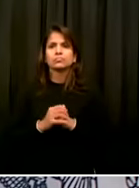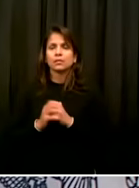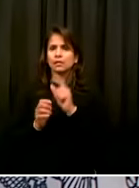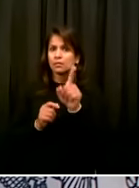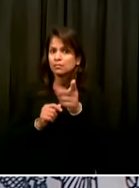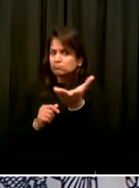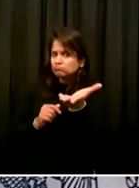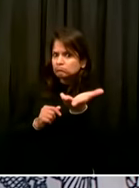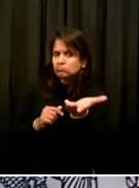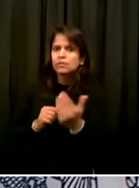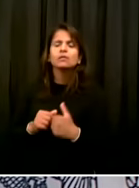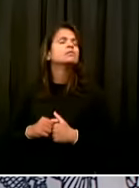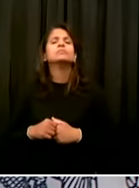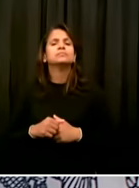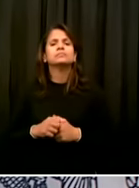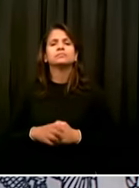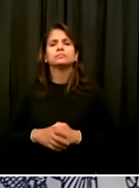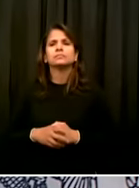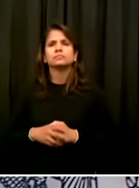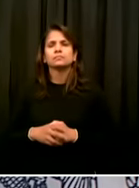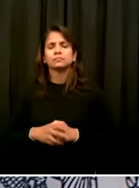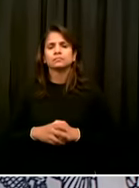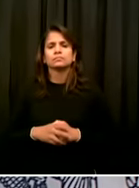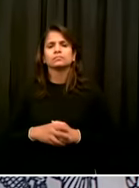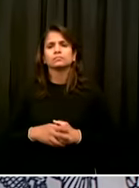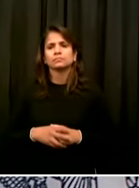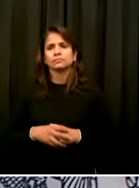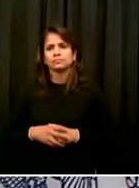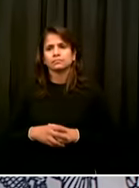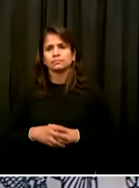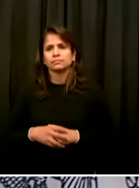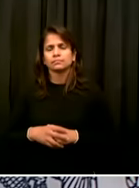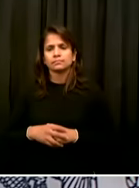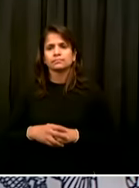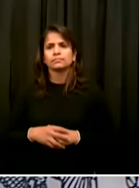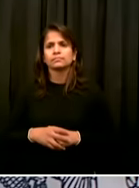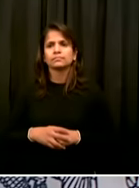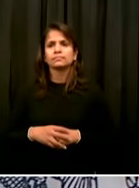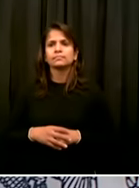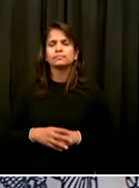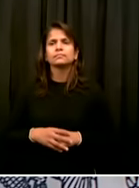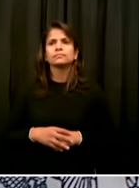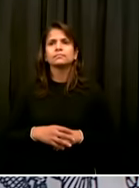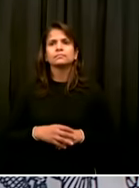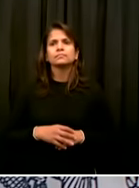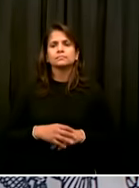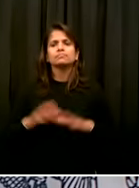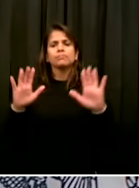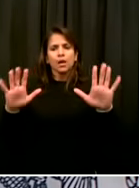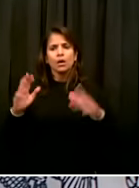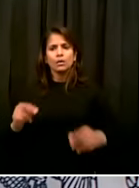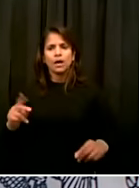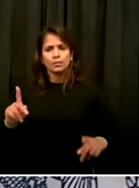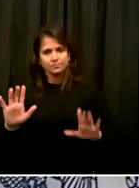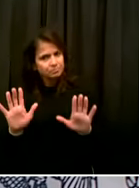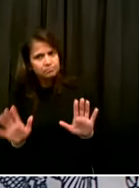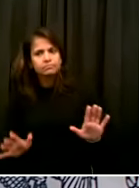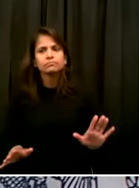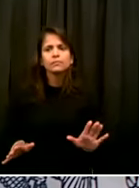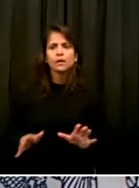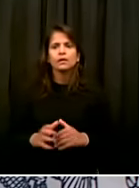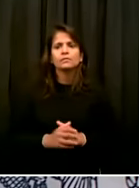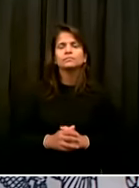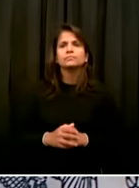decision because one thing that the governor's executive order, we're waiting to see, of course, the final wording, but what was put out in the press release certainly makes